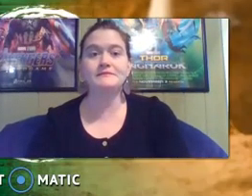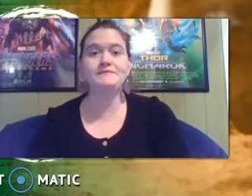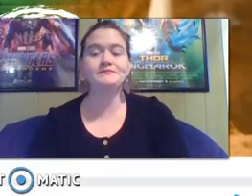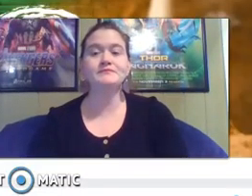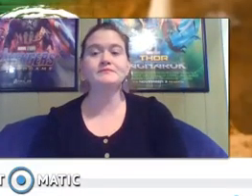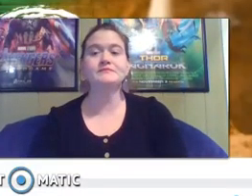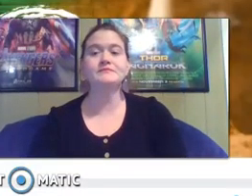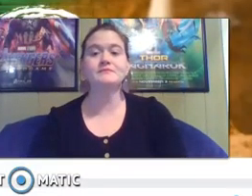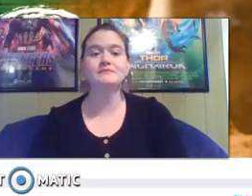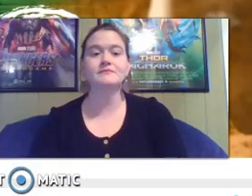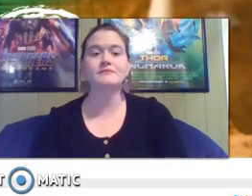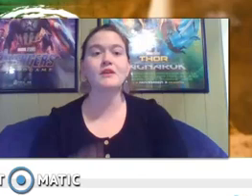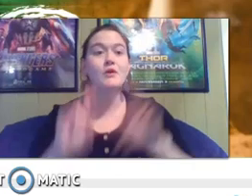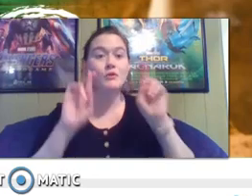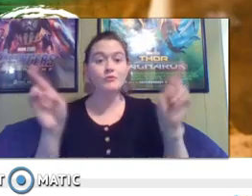Okay.